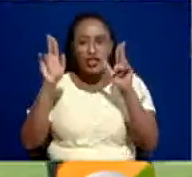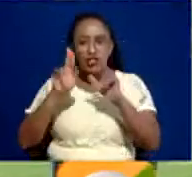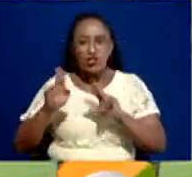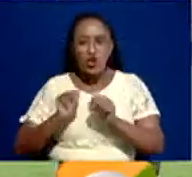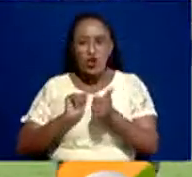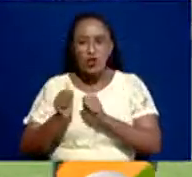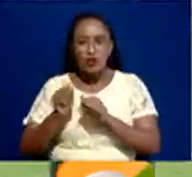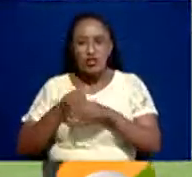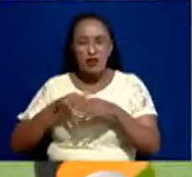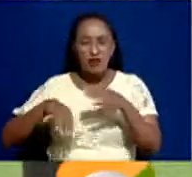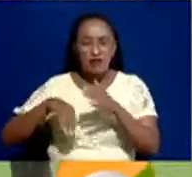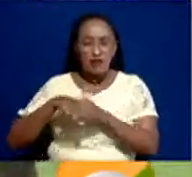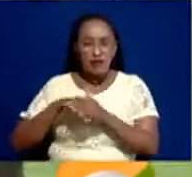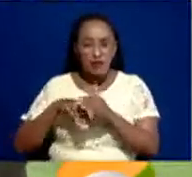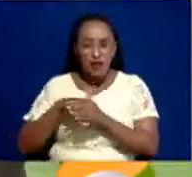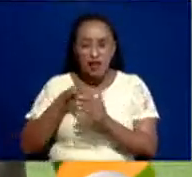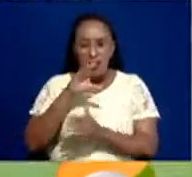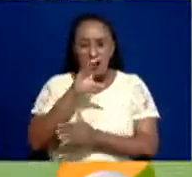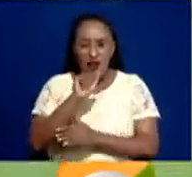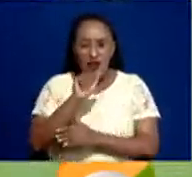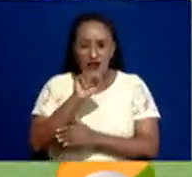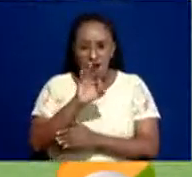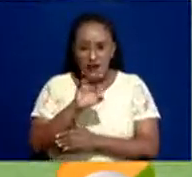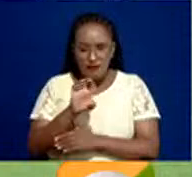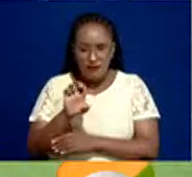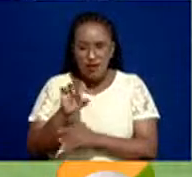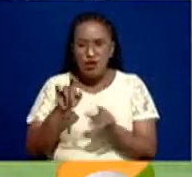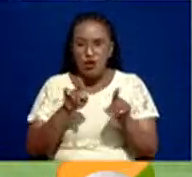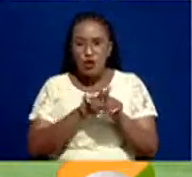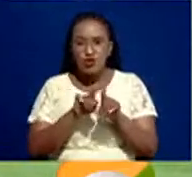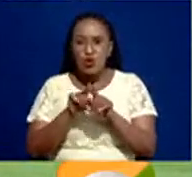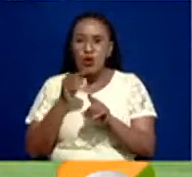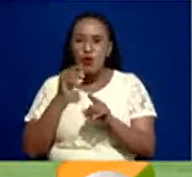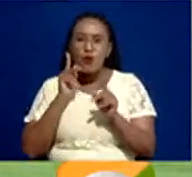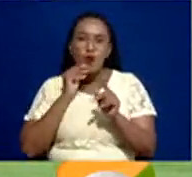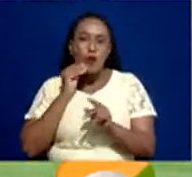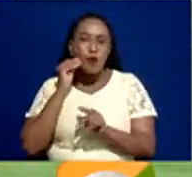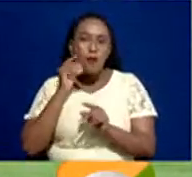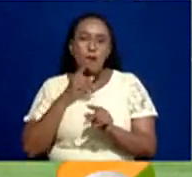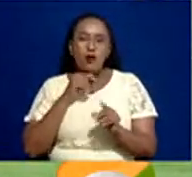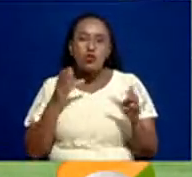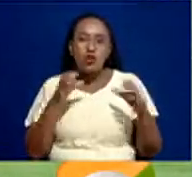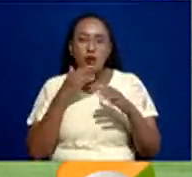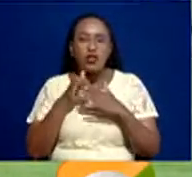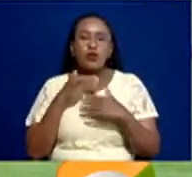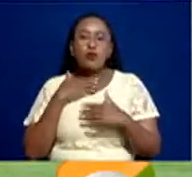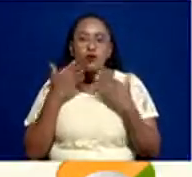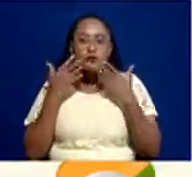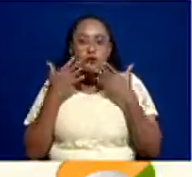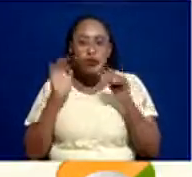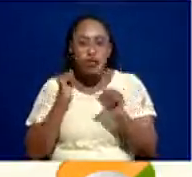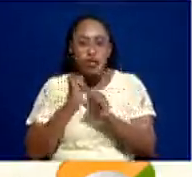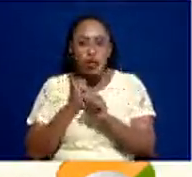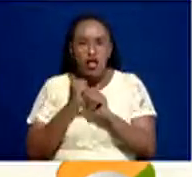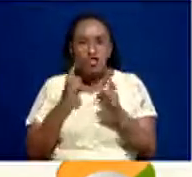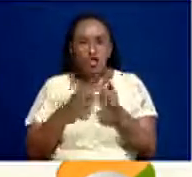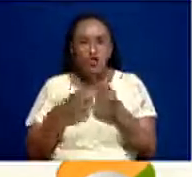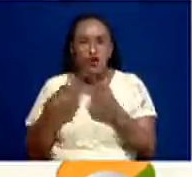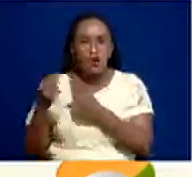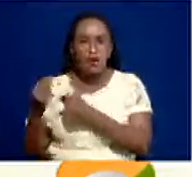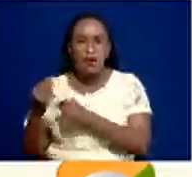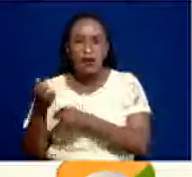Africa Football, CAF. Homeboyz coach Patrick Odhiambo says they want to finish the job at home by winning by a big margin.